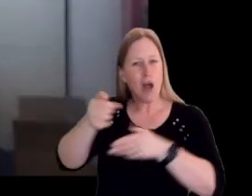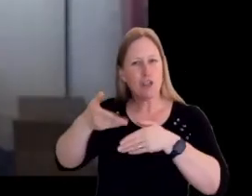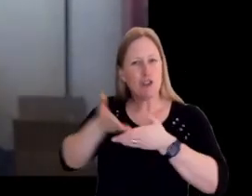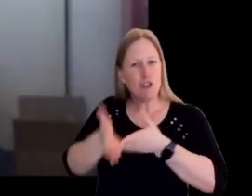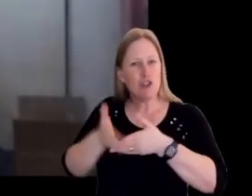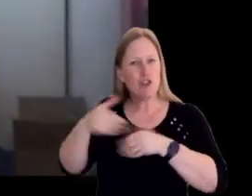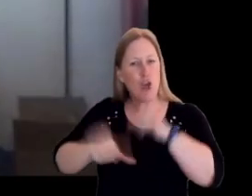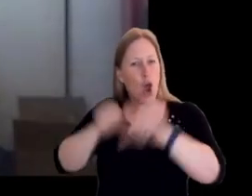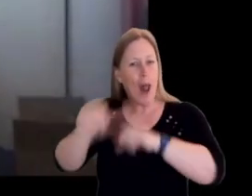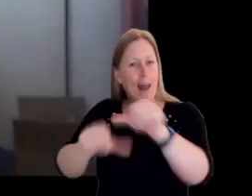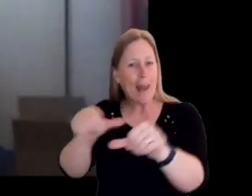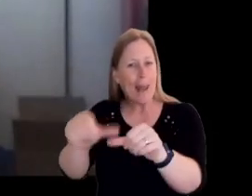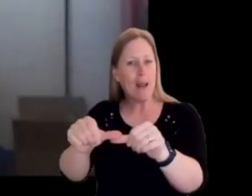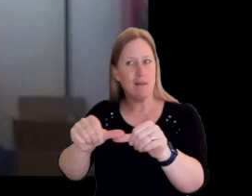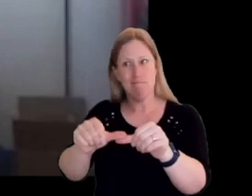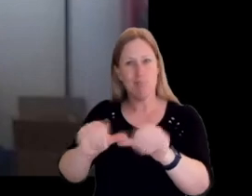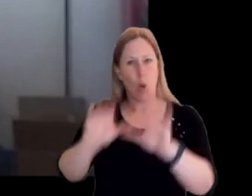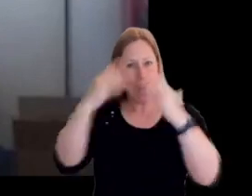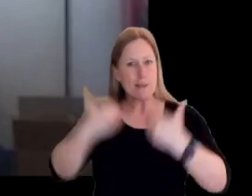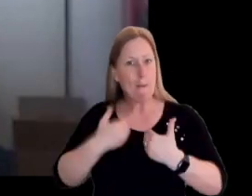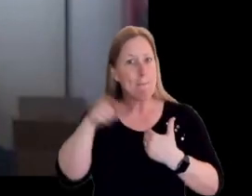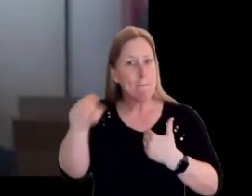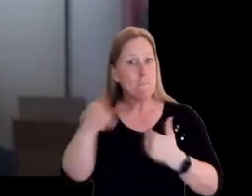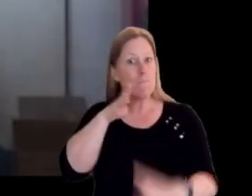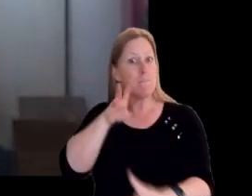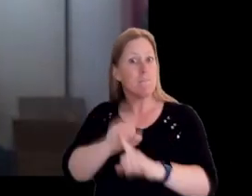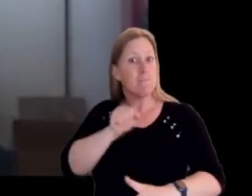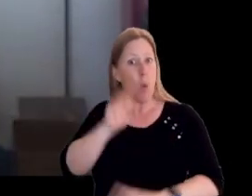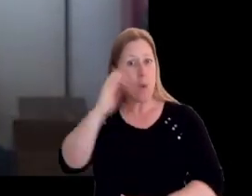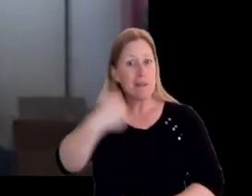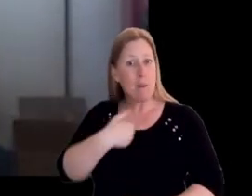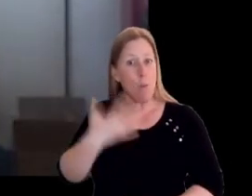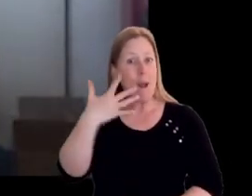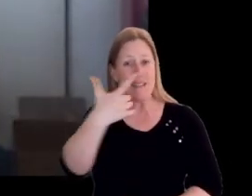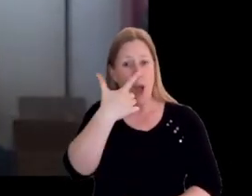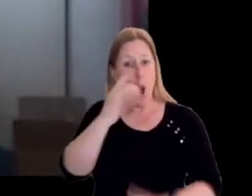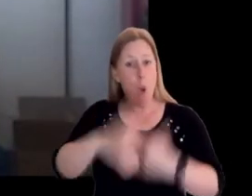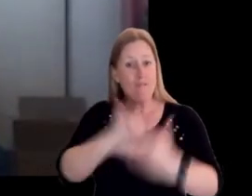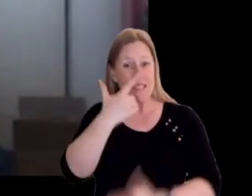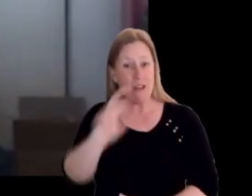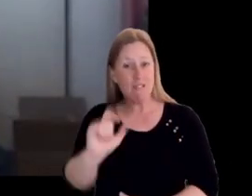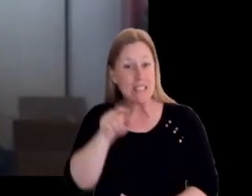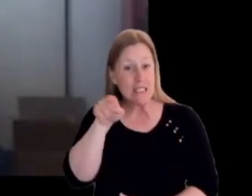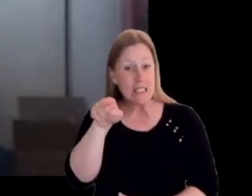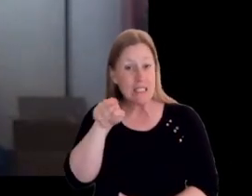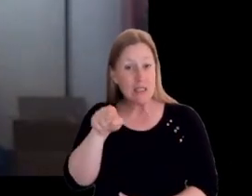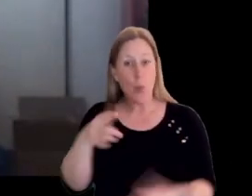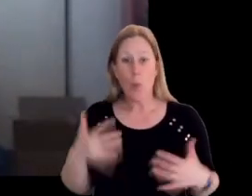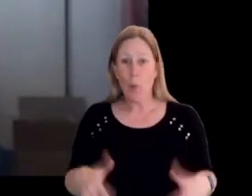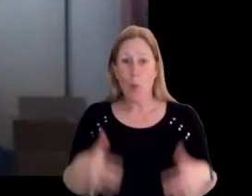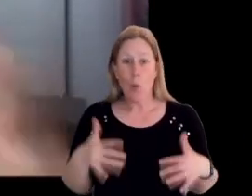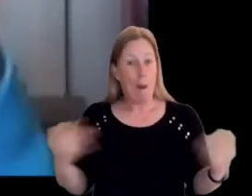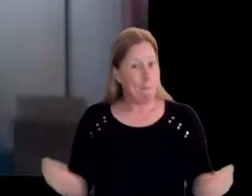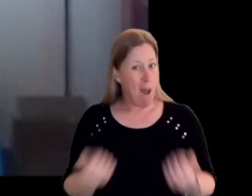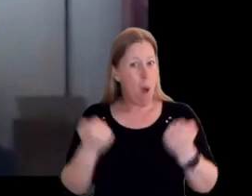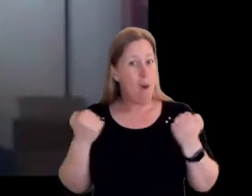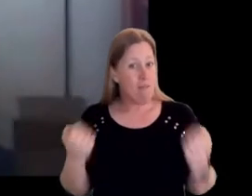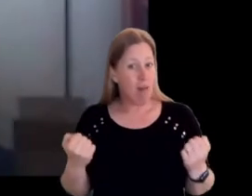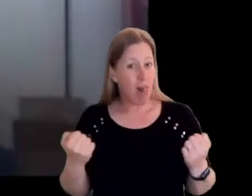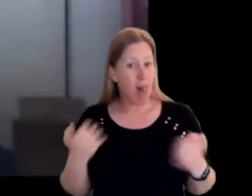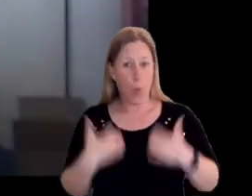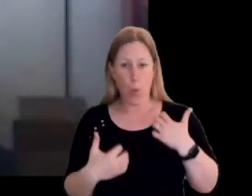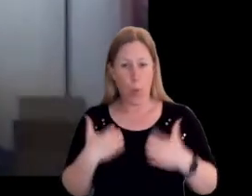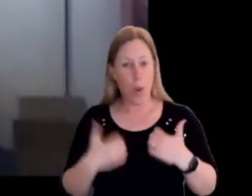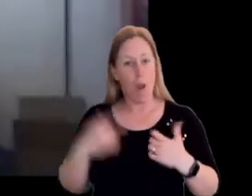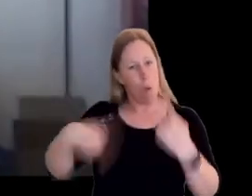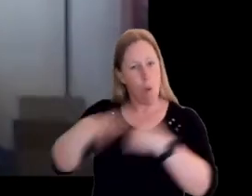being autistic and neurodivergent. Marion received her autism diagnosis in her 70s, which I think is a really powerful